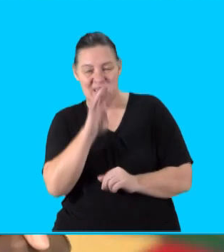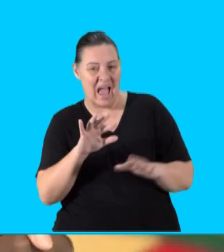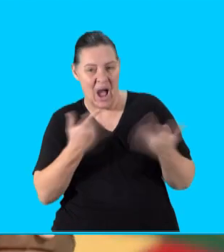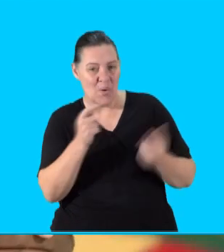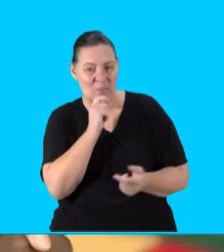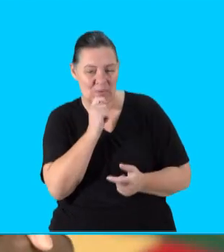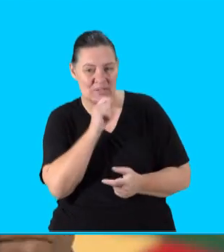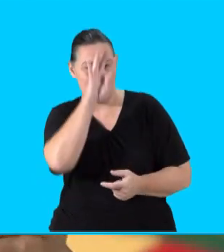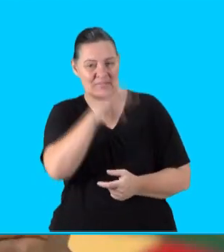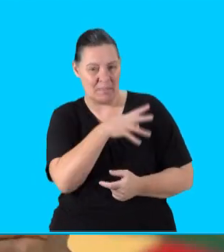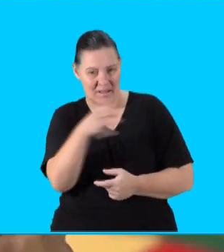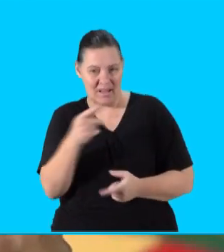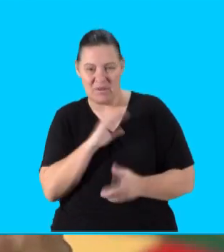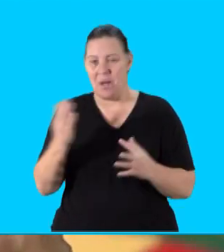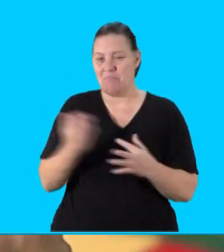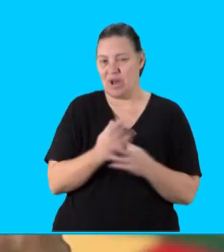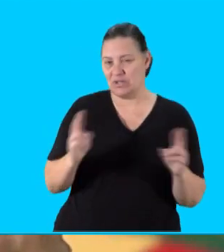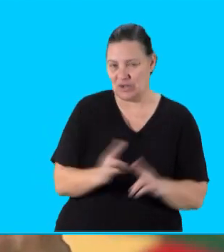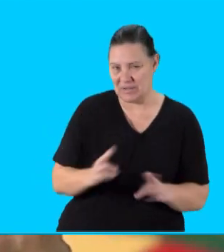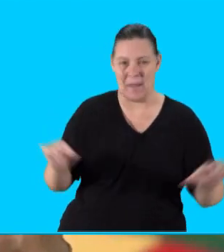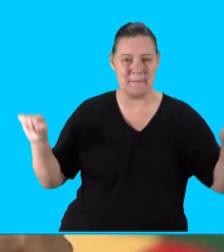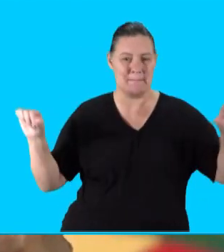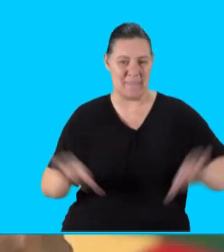you've seen how to use a periodic table, let's just quickly take